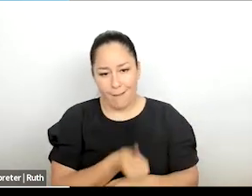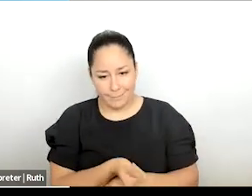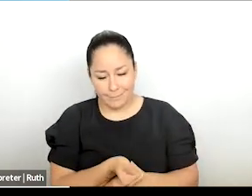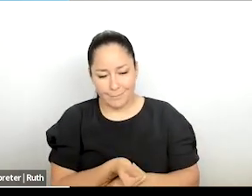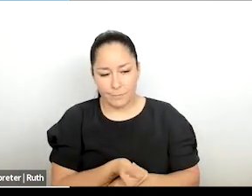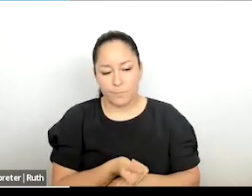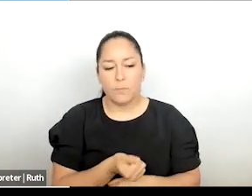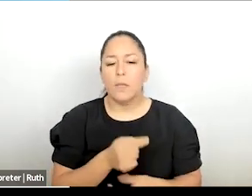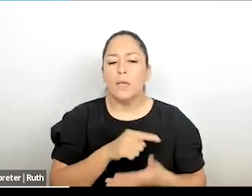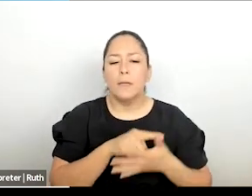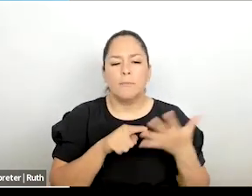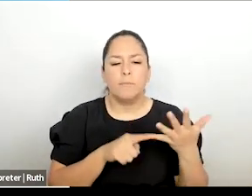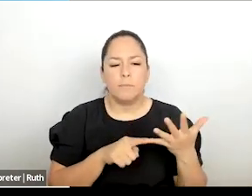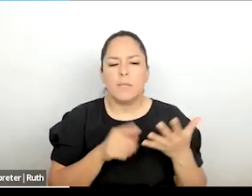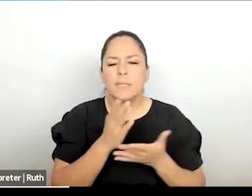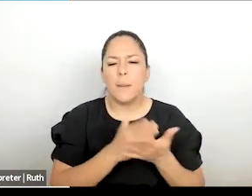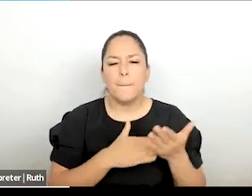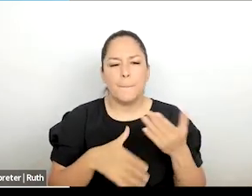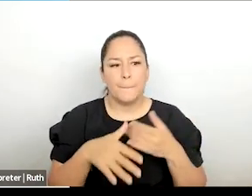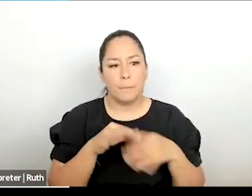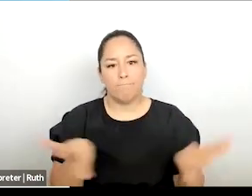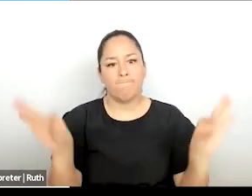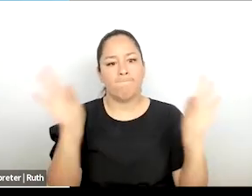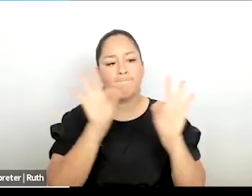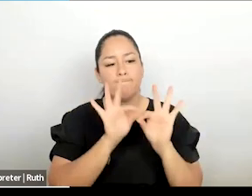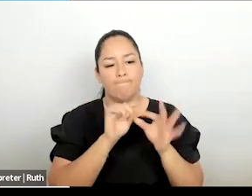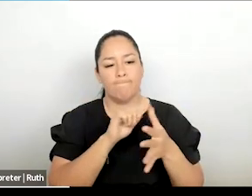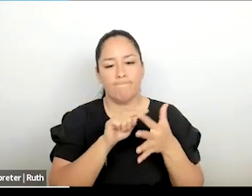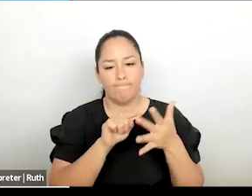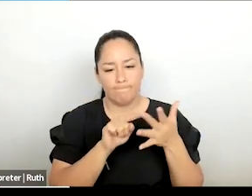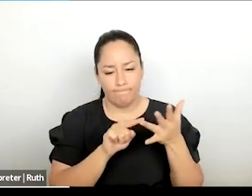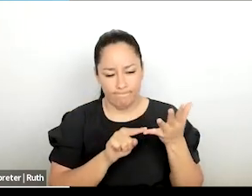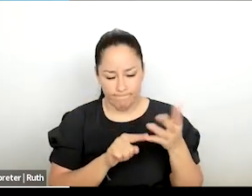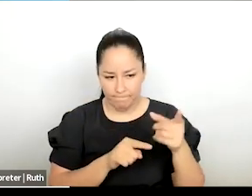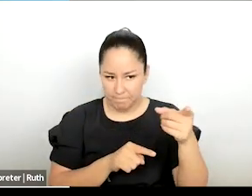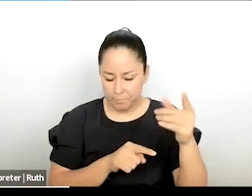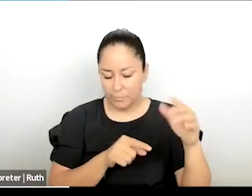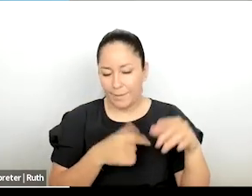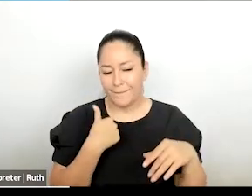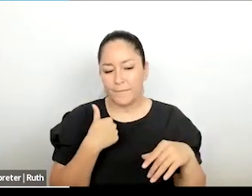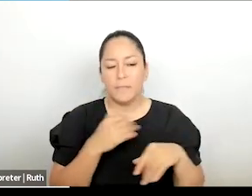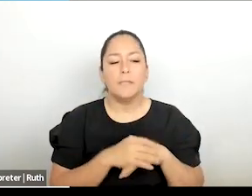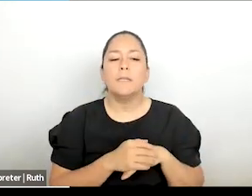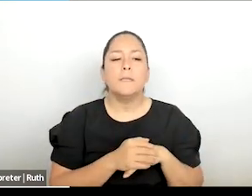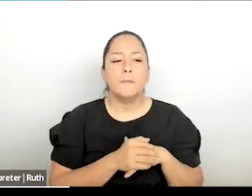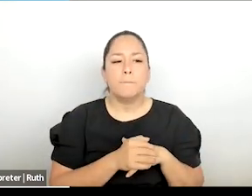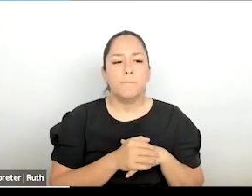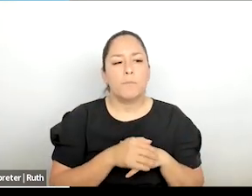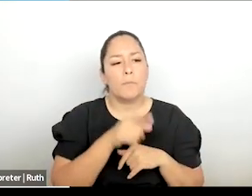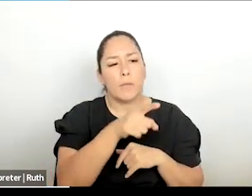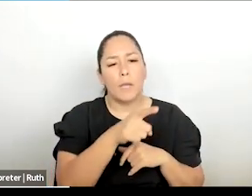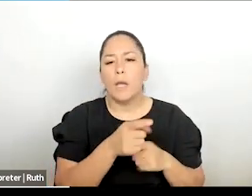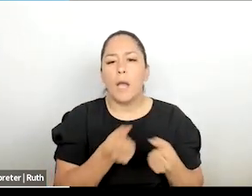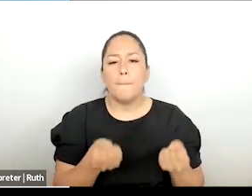a few different key areas, and I'll go through each of them, but they're listed here on this slide, and each of them are the